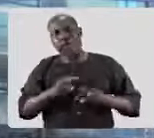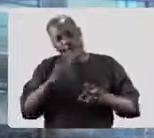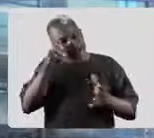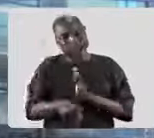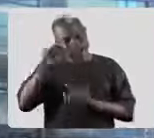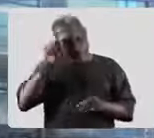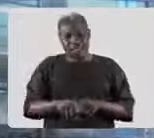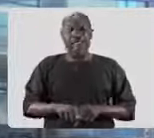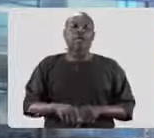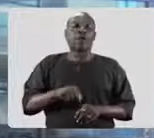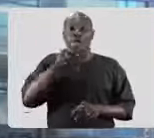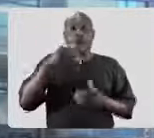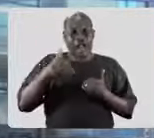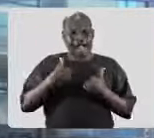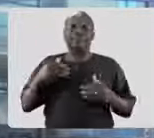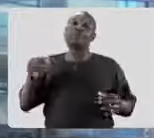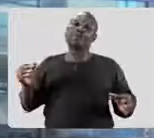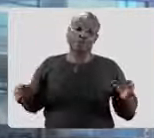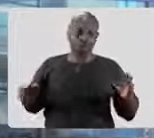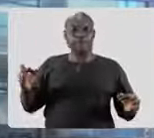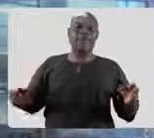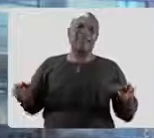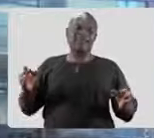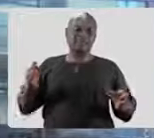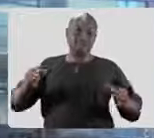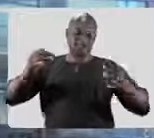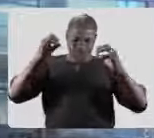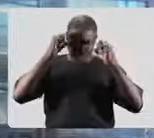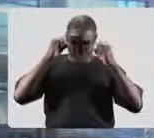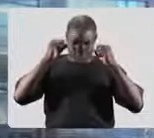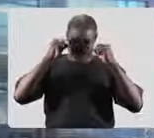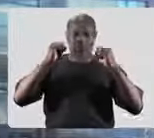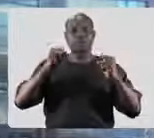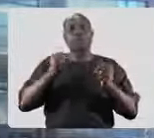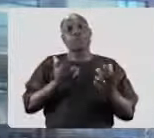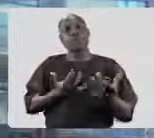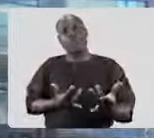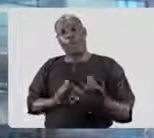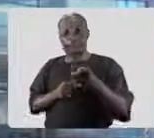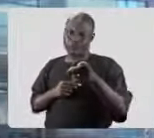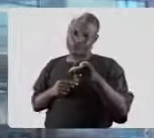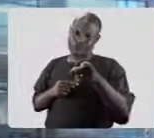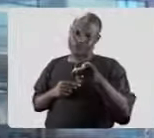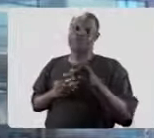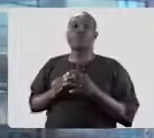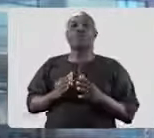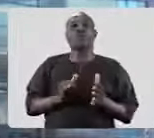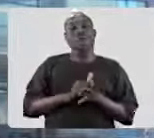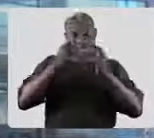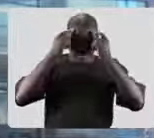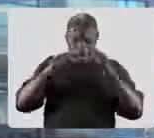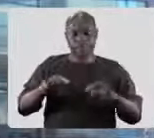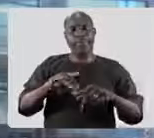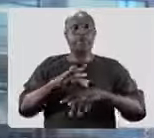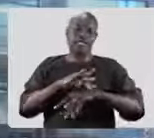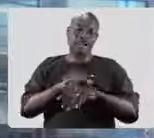wonua no wo afobuo ane atemwo dendende ewo ho a ensem no bi no esi ewo sasase